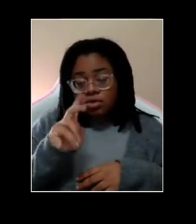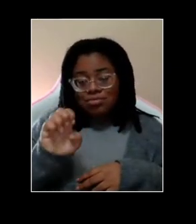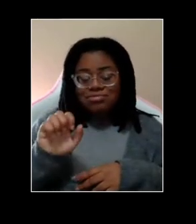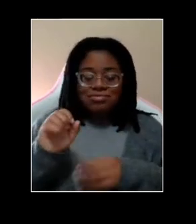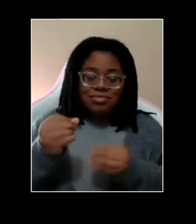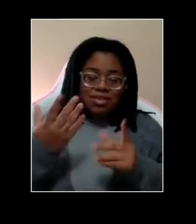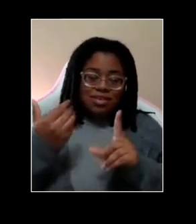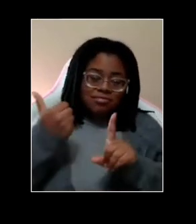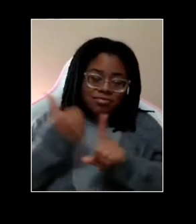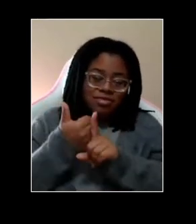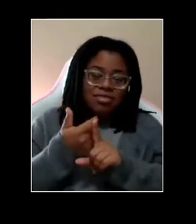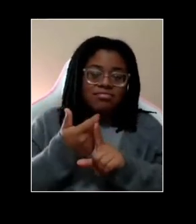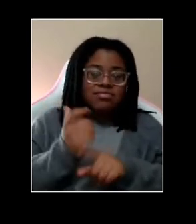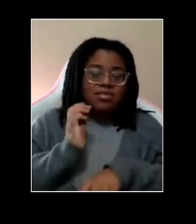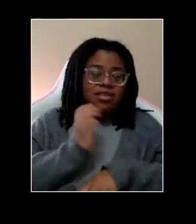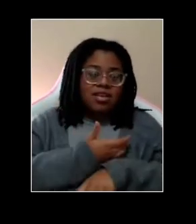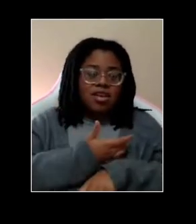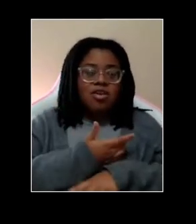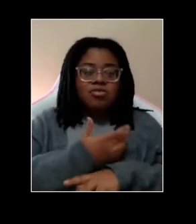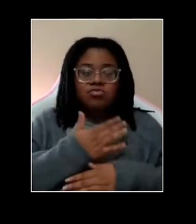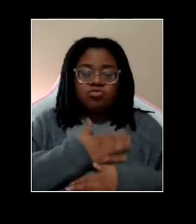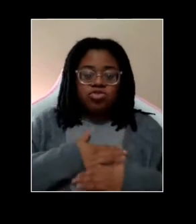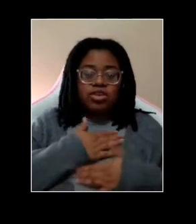our recreation in the future.